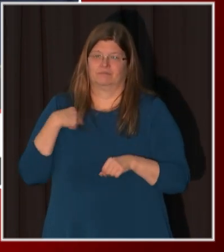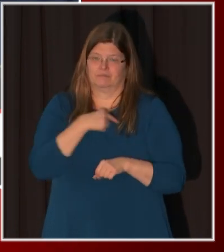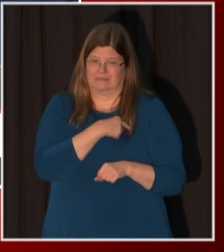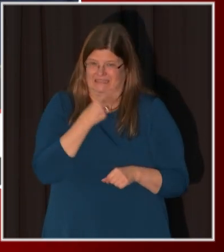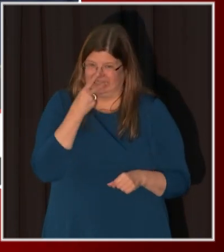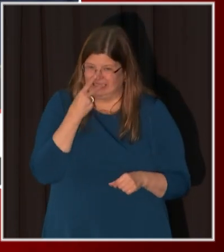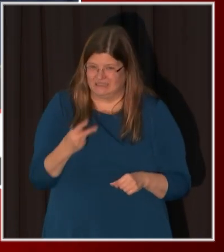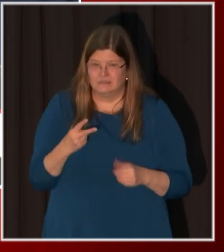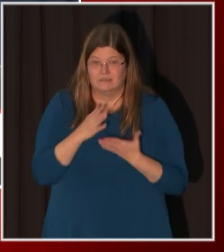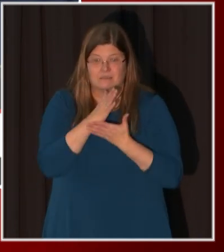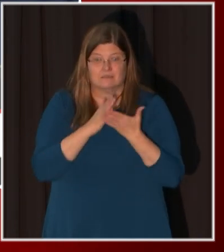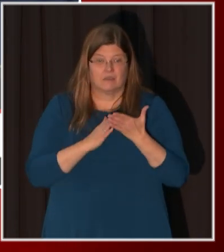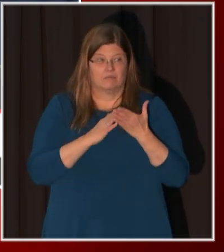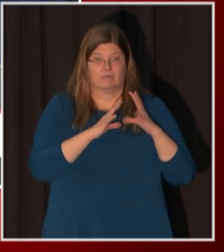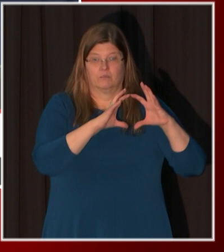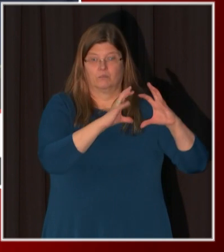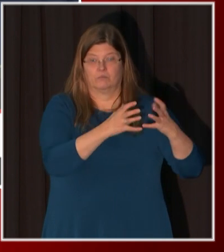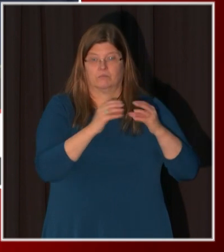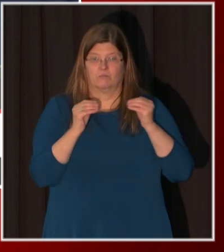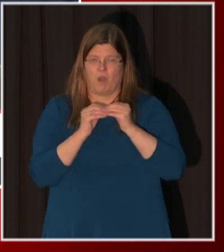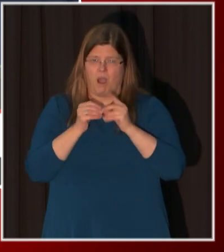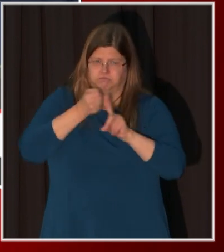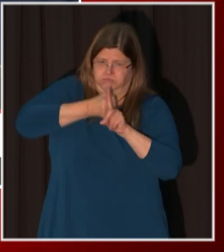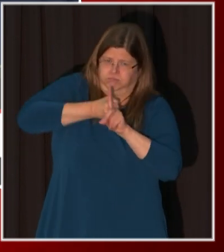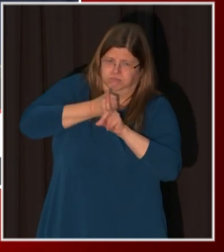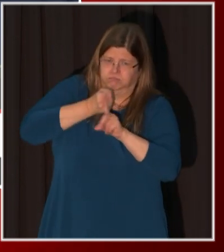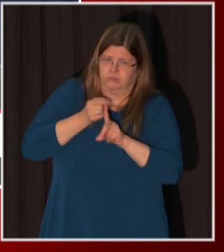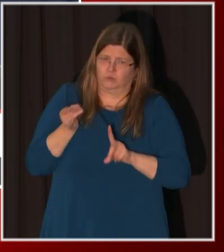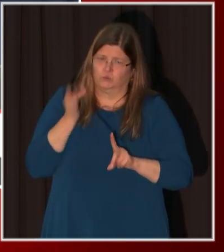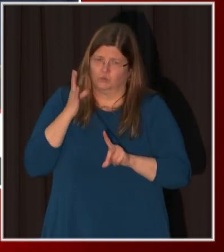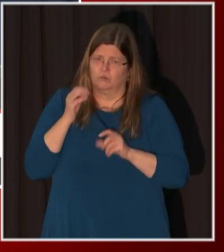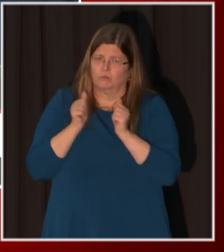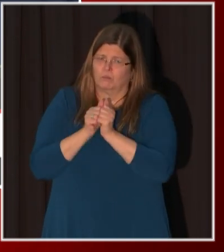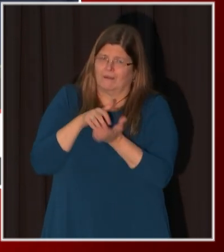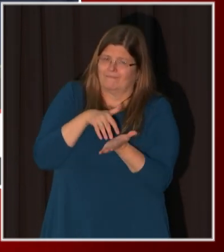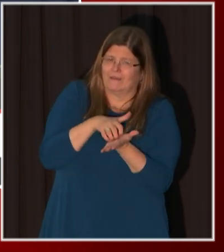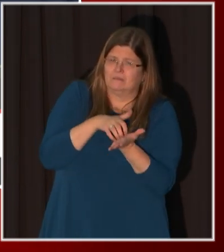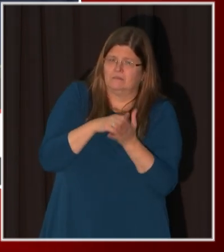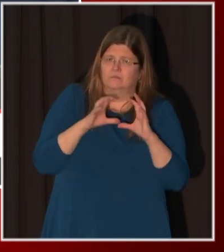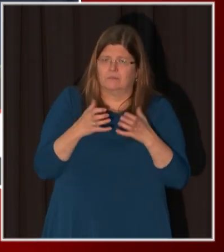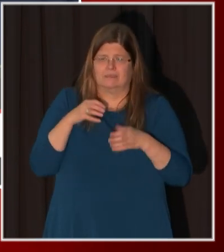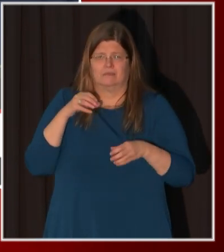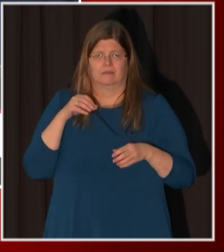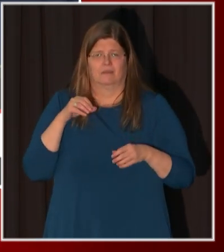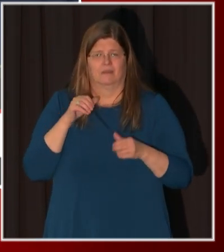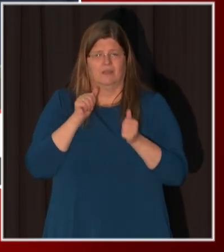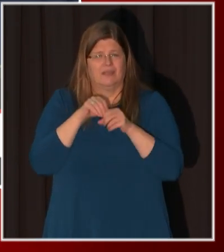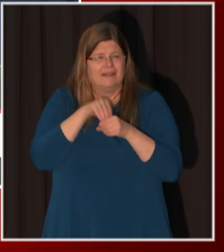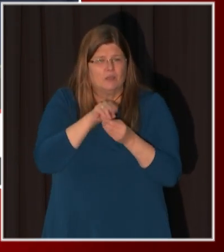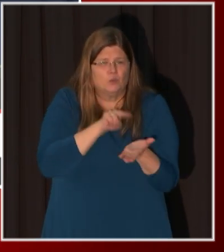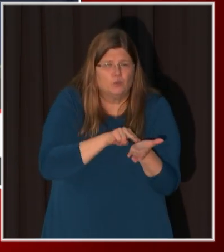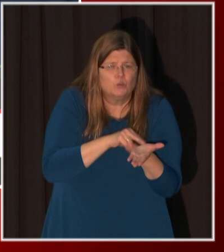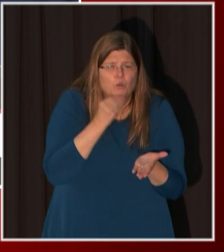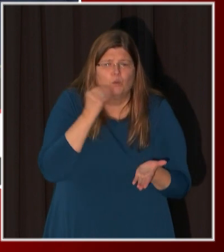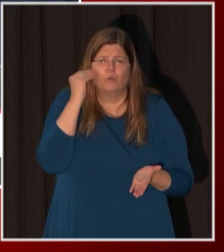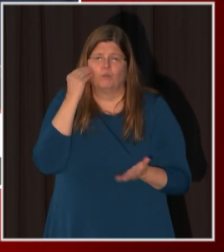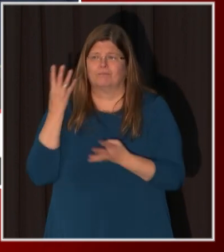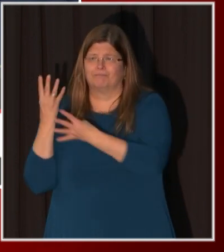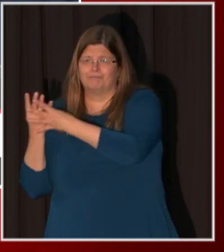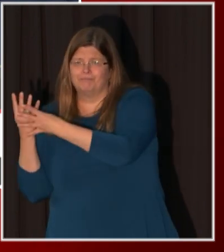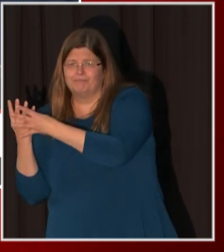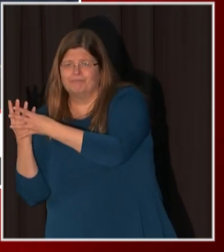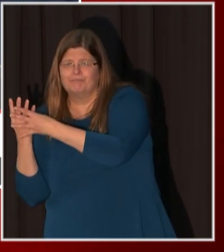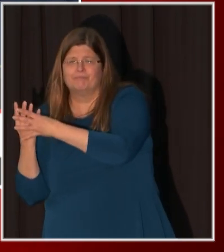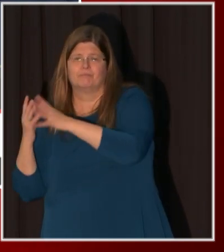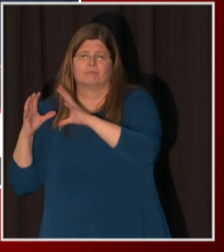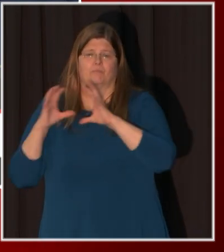vulnerable populations in terms of individuals in our long-term care facilities and in other congregate settings, such as those who are in